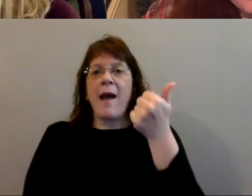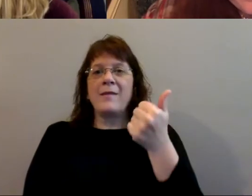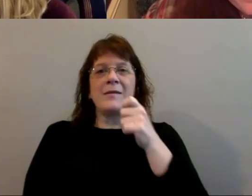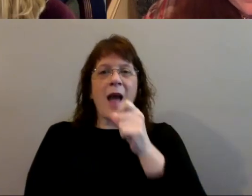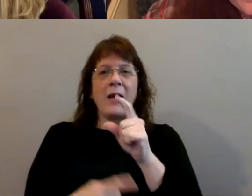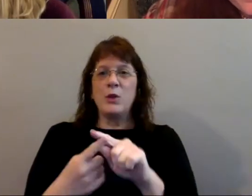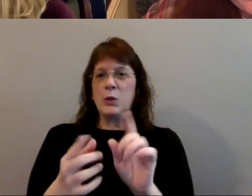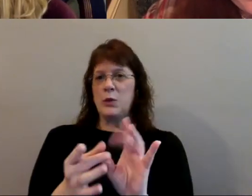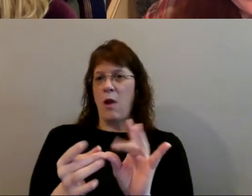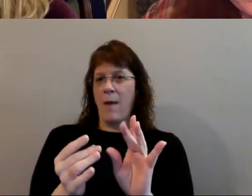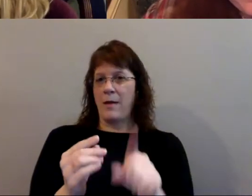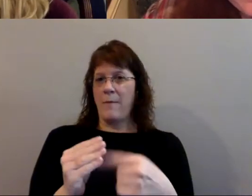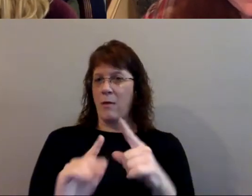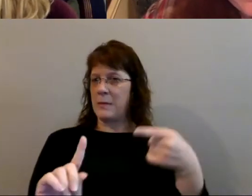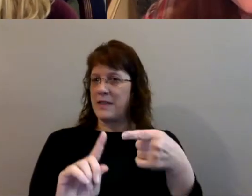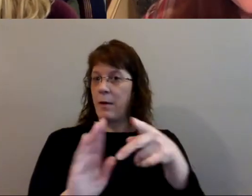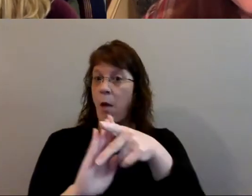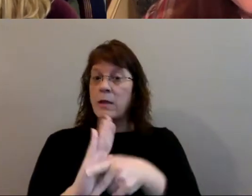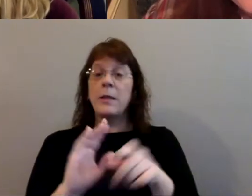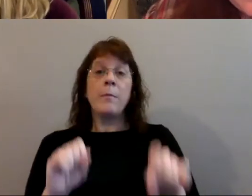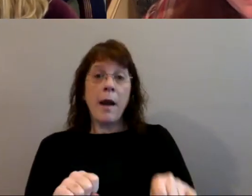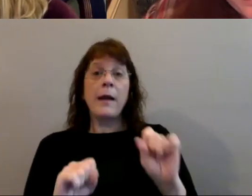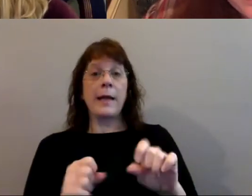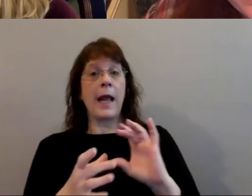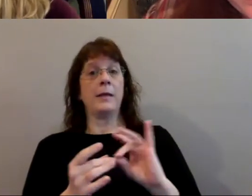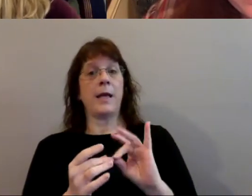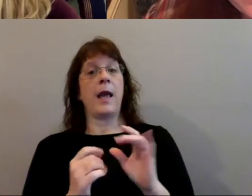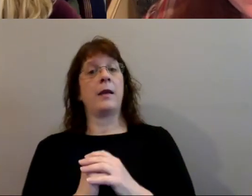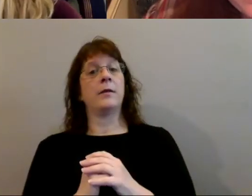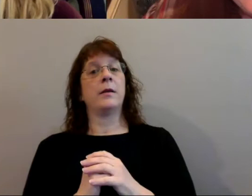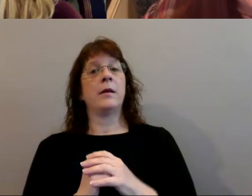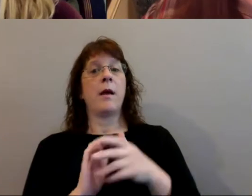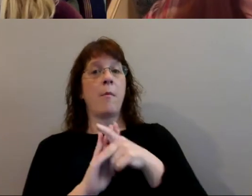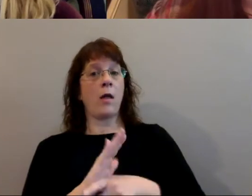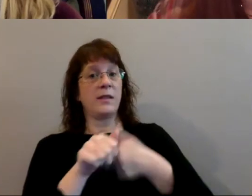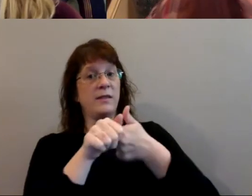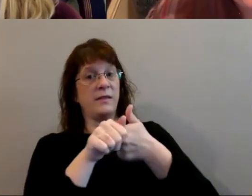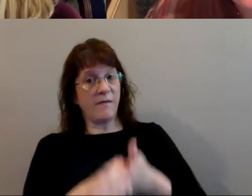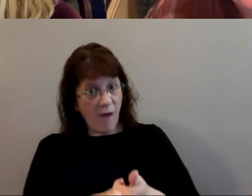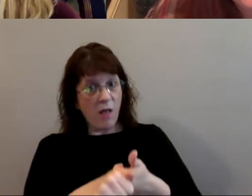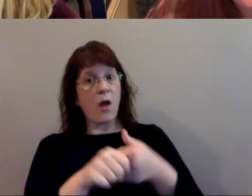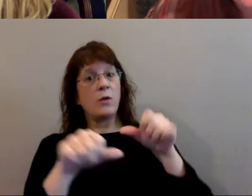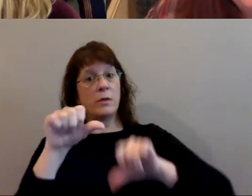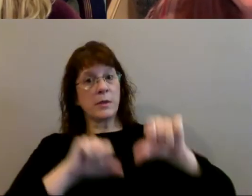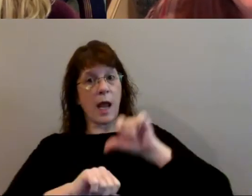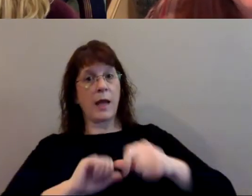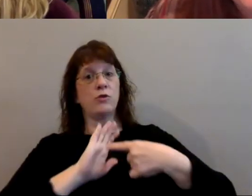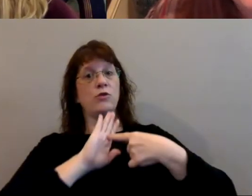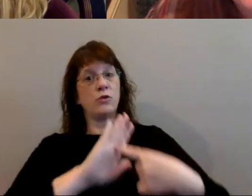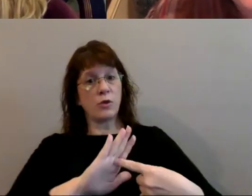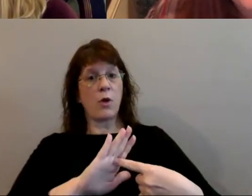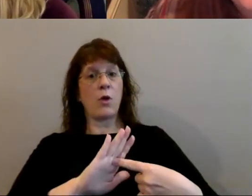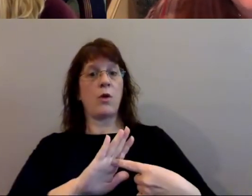on specific policies, but I can say that like policies that follow the science, that show like